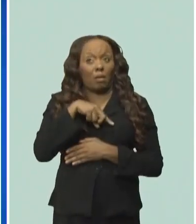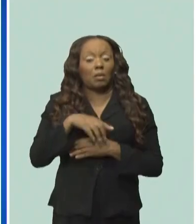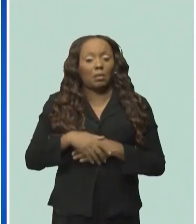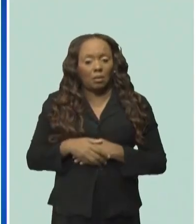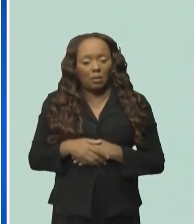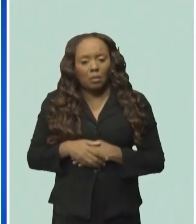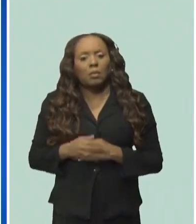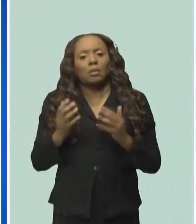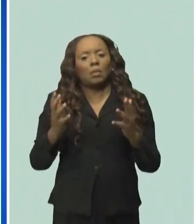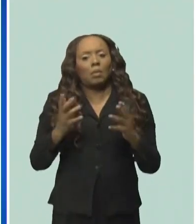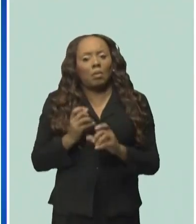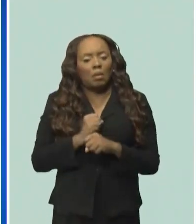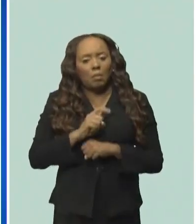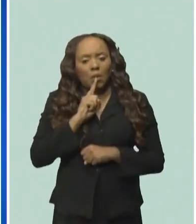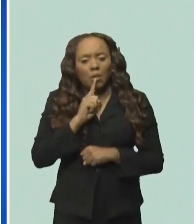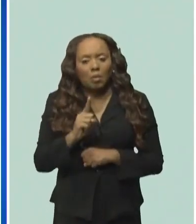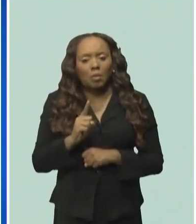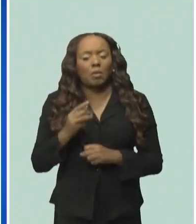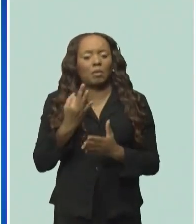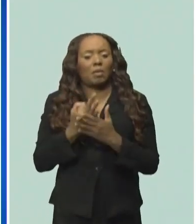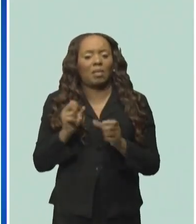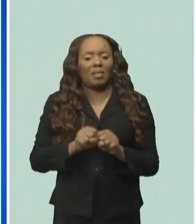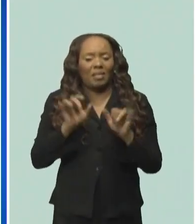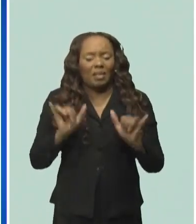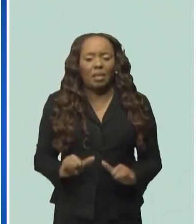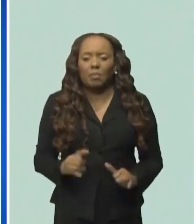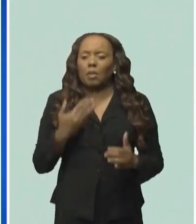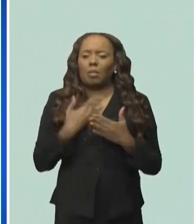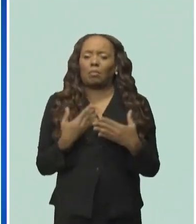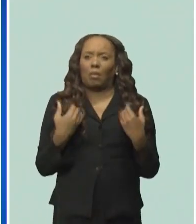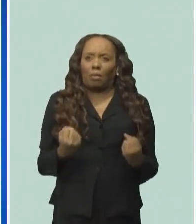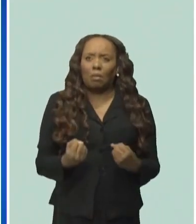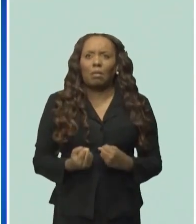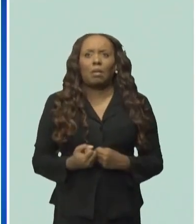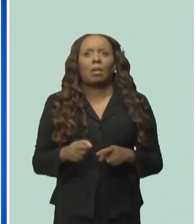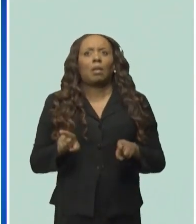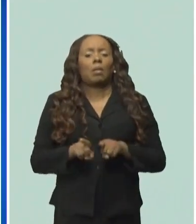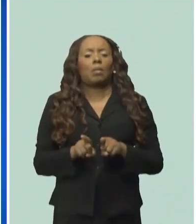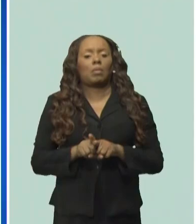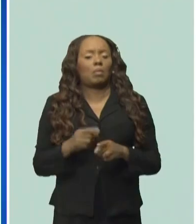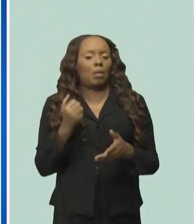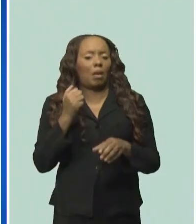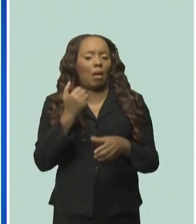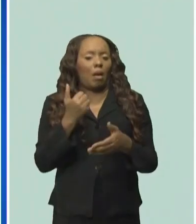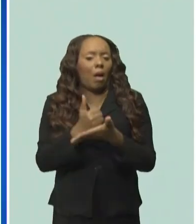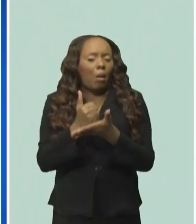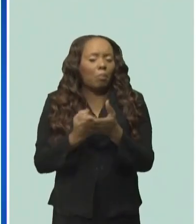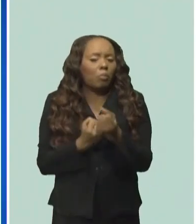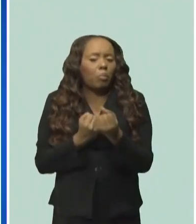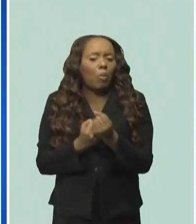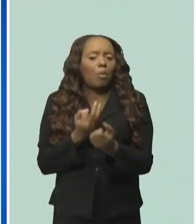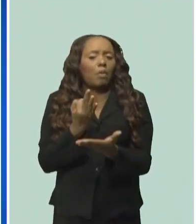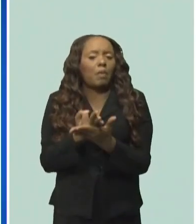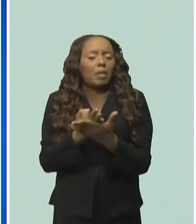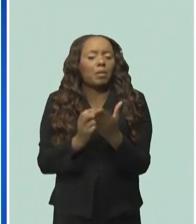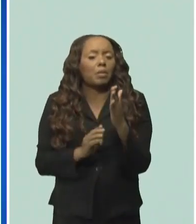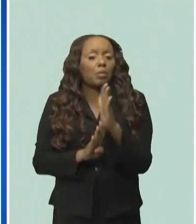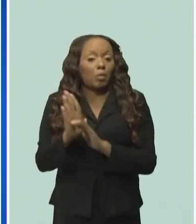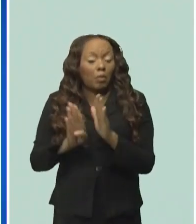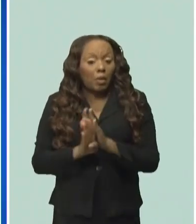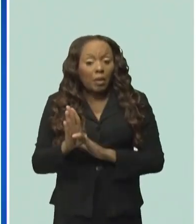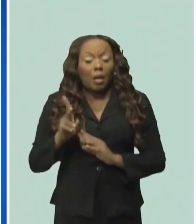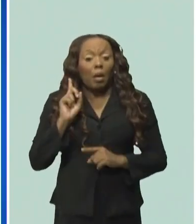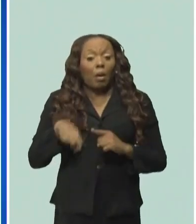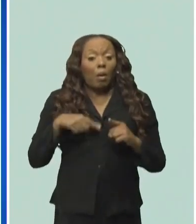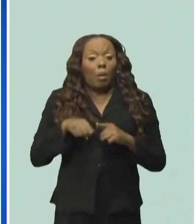the health of the financial system and in such a way contribute to economic growth. The more persons are financially savvy and can make